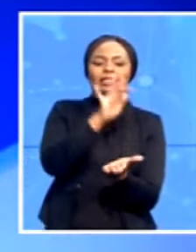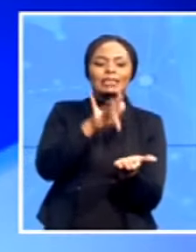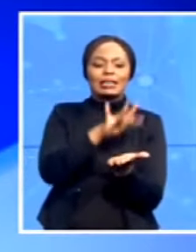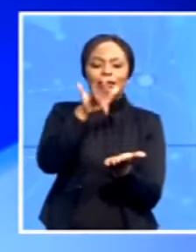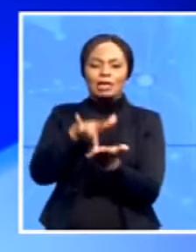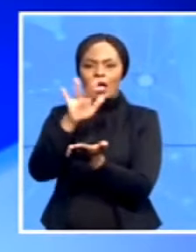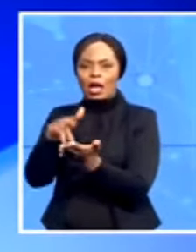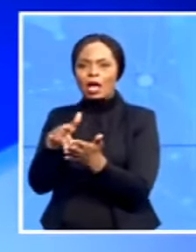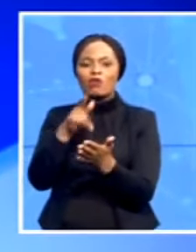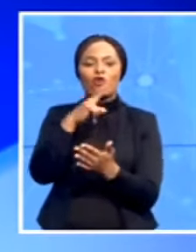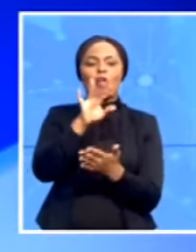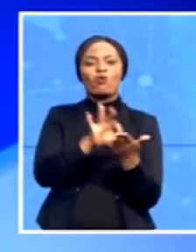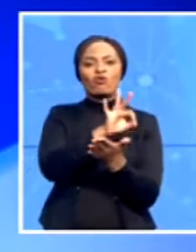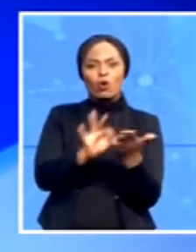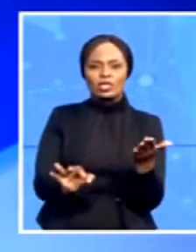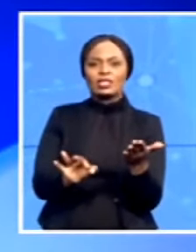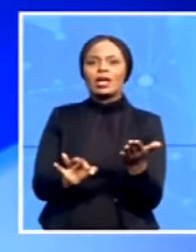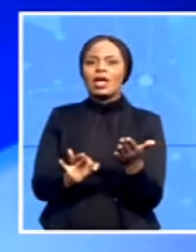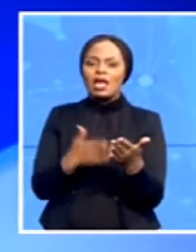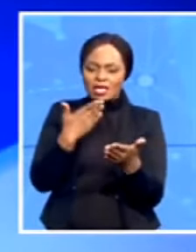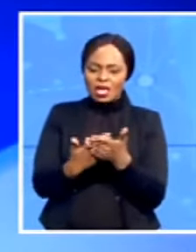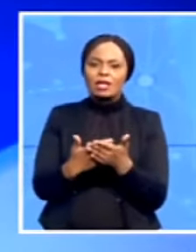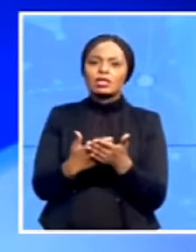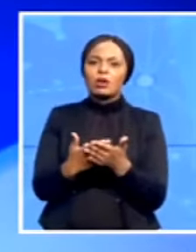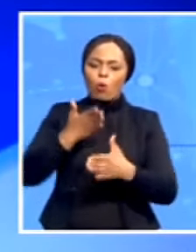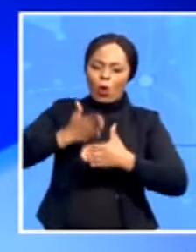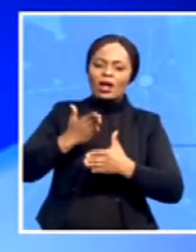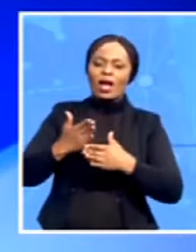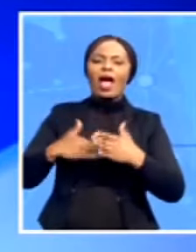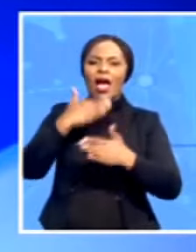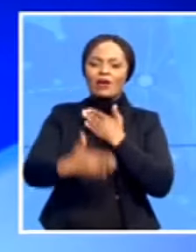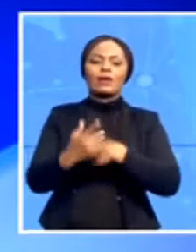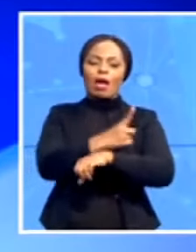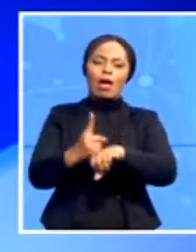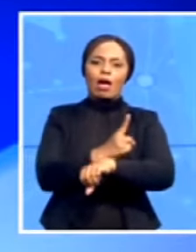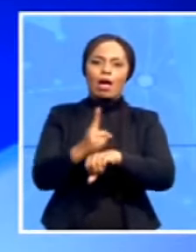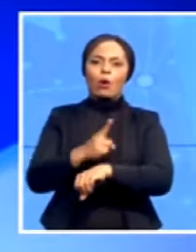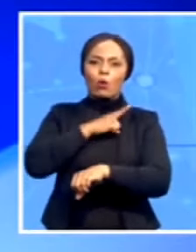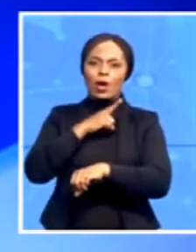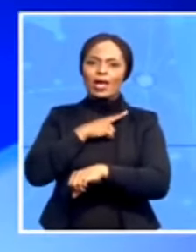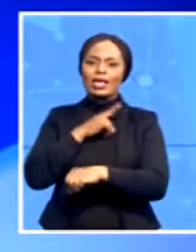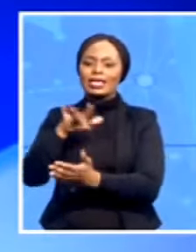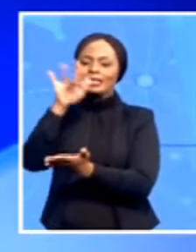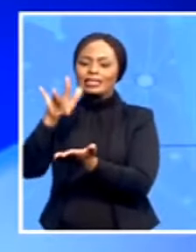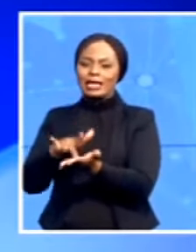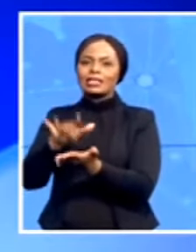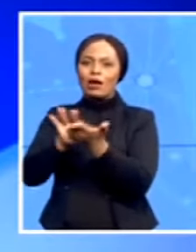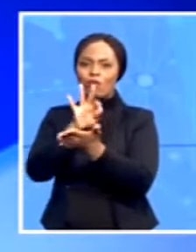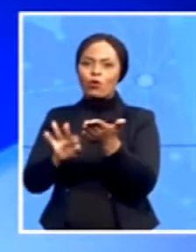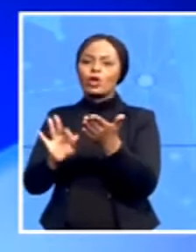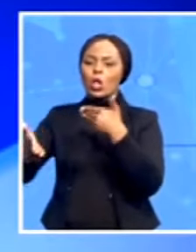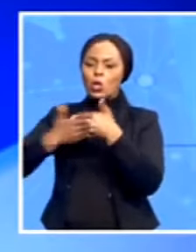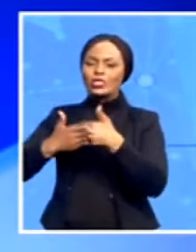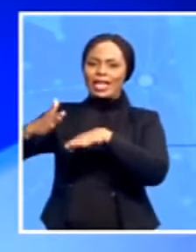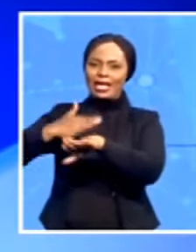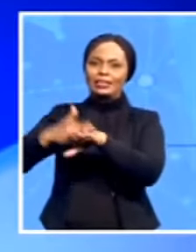even after hours, because the stations are supposed to be closing very late. But even the equipment that the